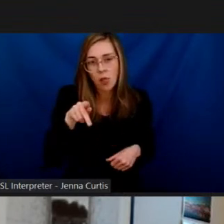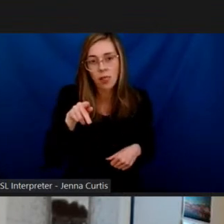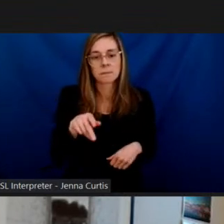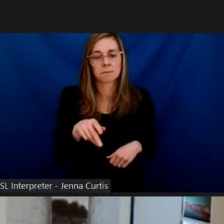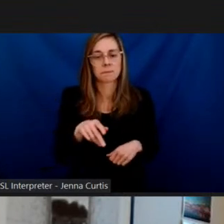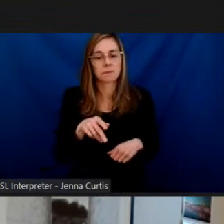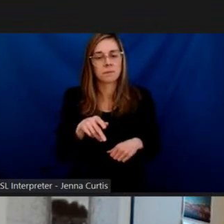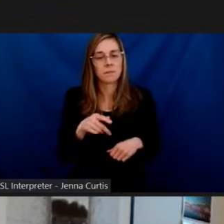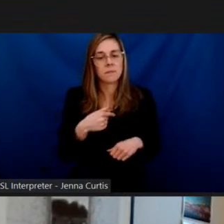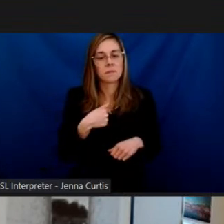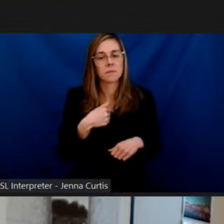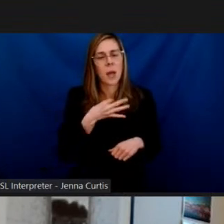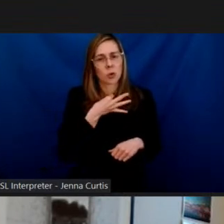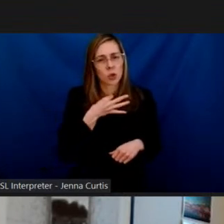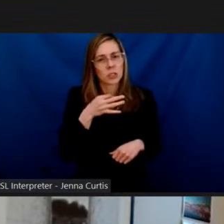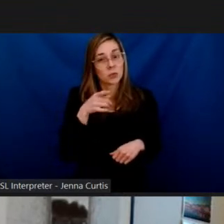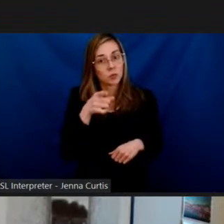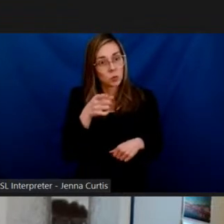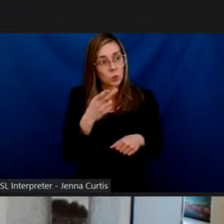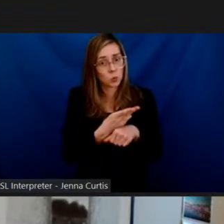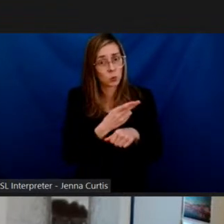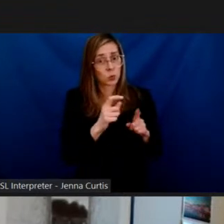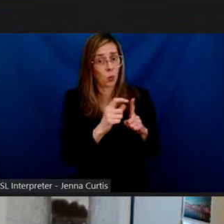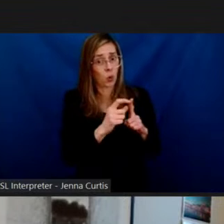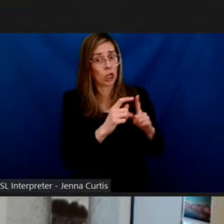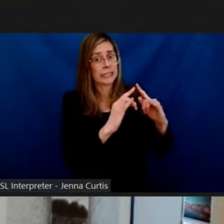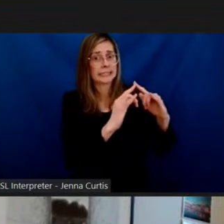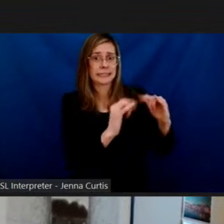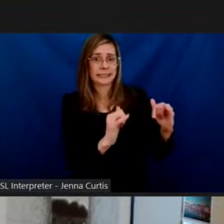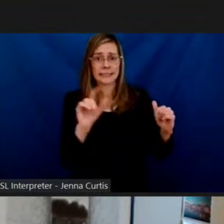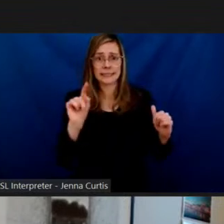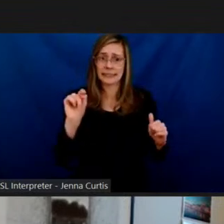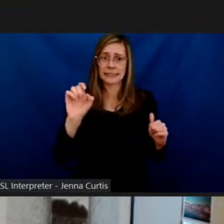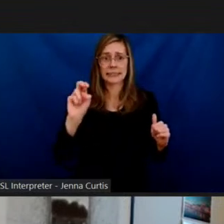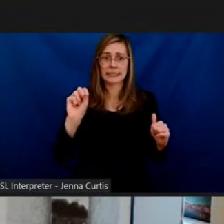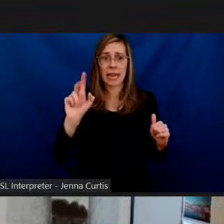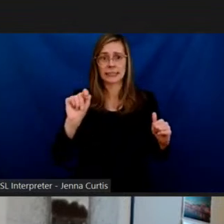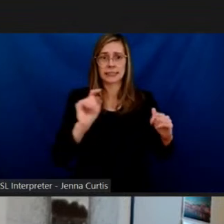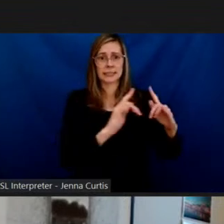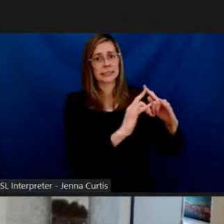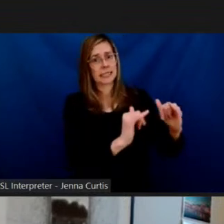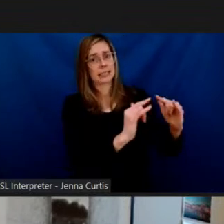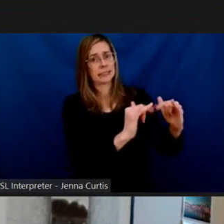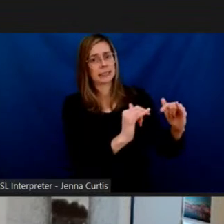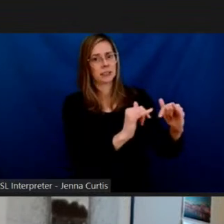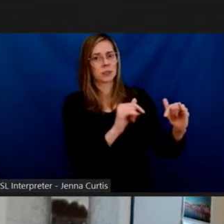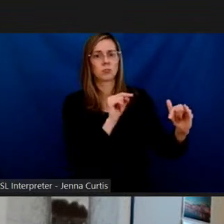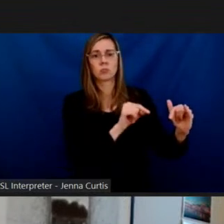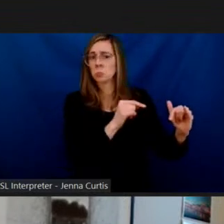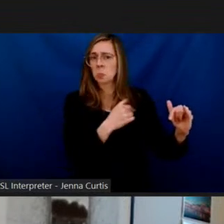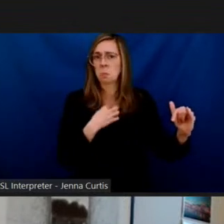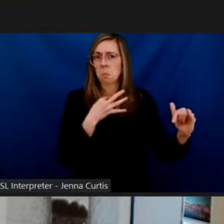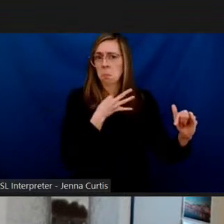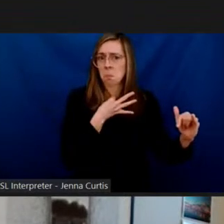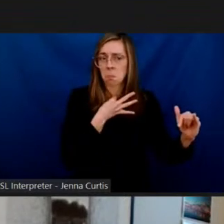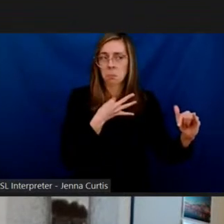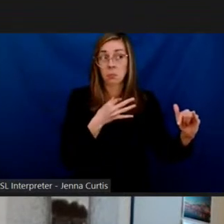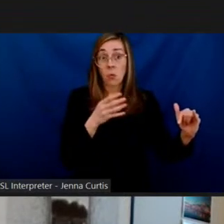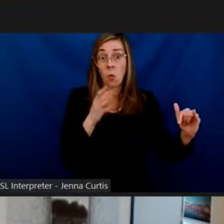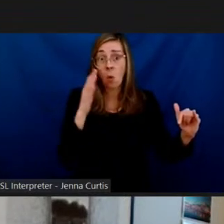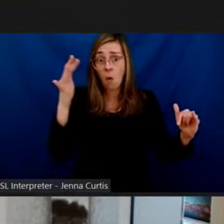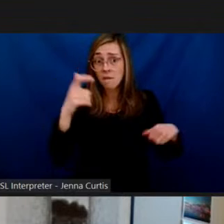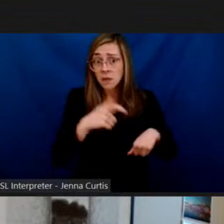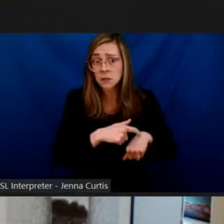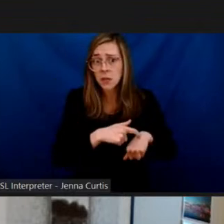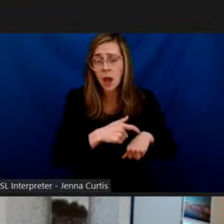we explore using initially or perhaps over time alternatives that offer more